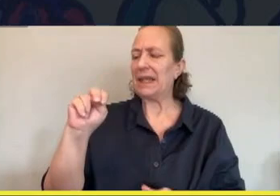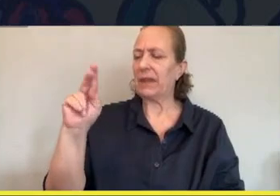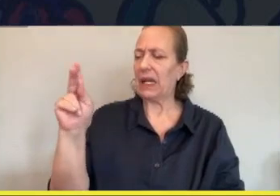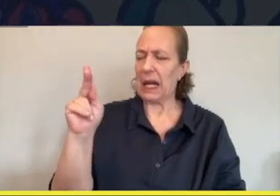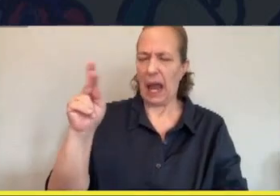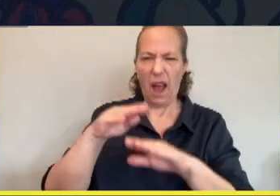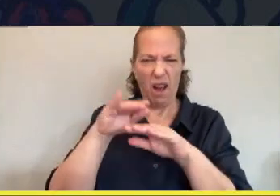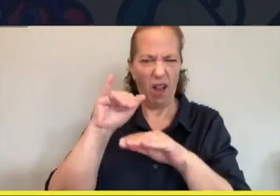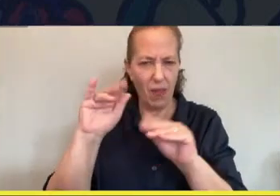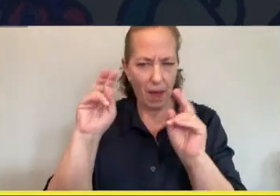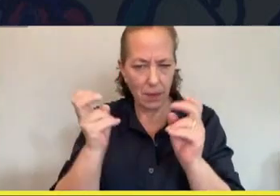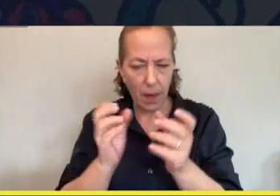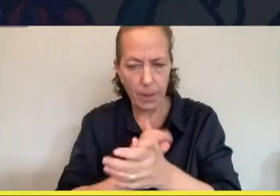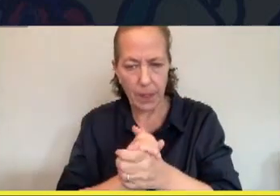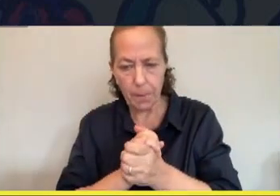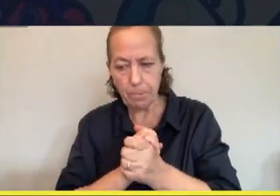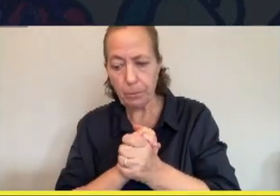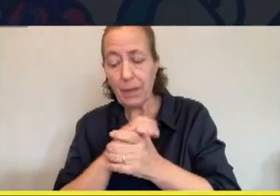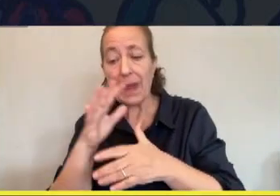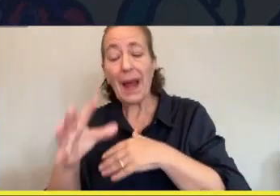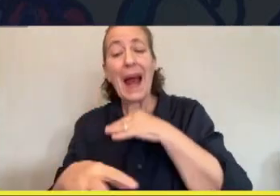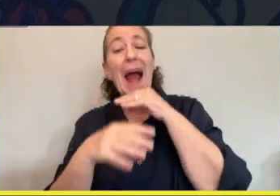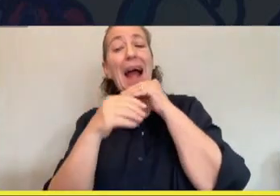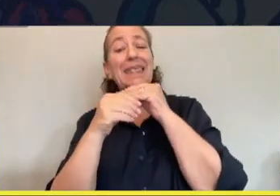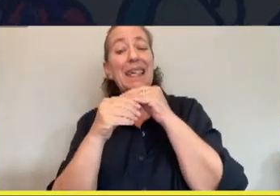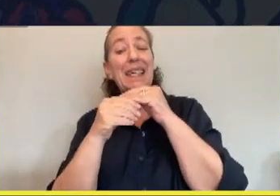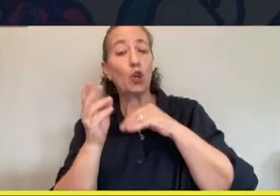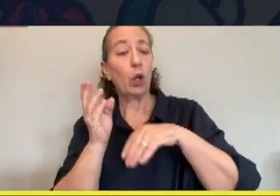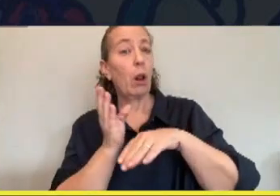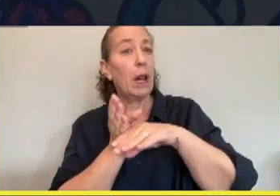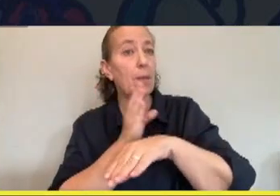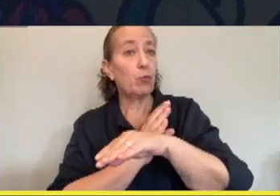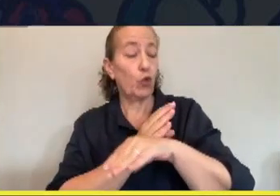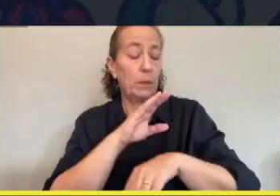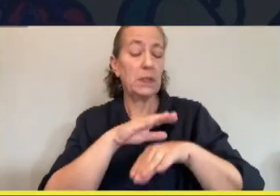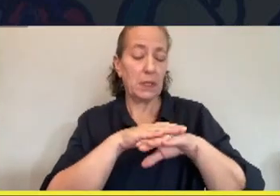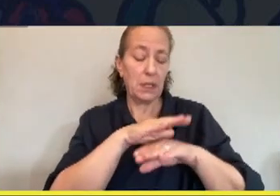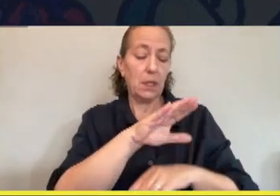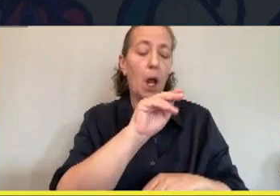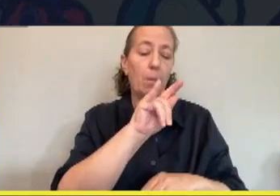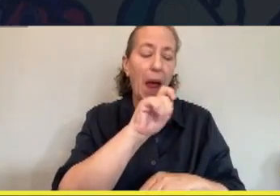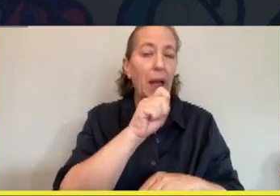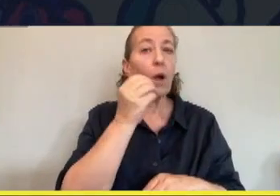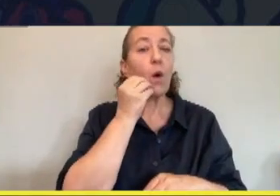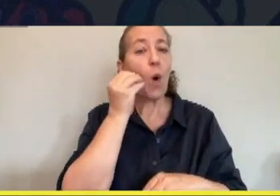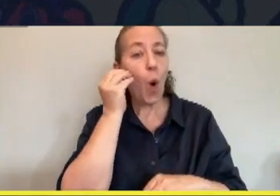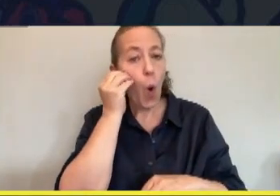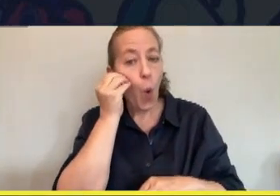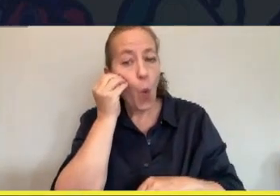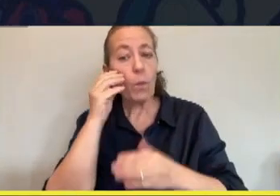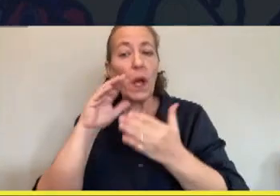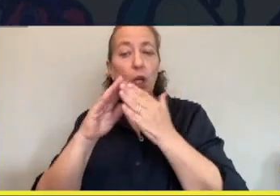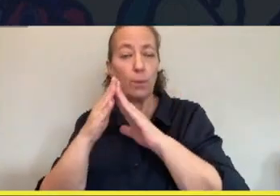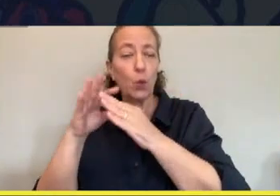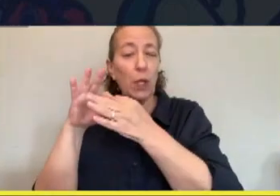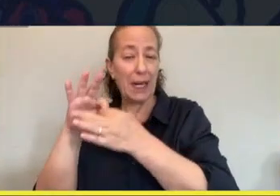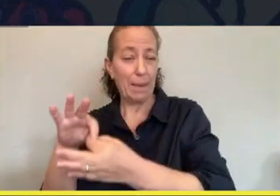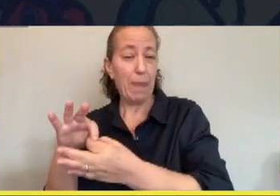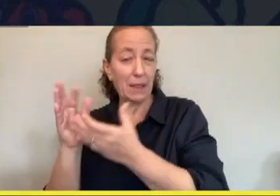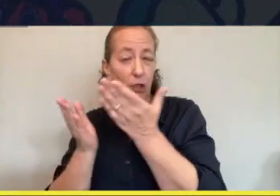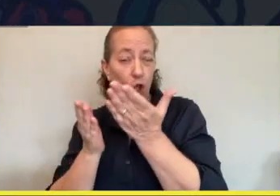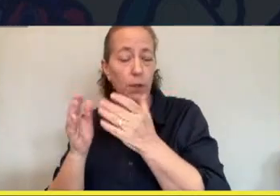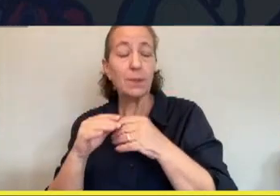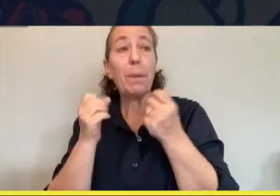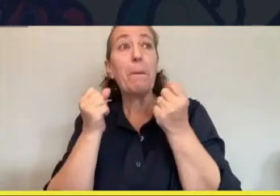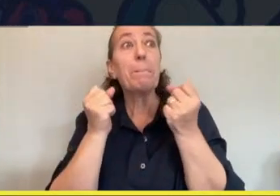Additional improvements that could be made would be a Medicare HCBS benefit, home and community-based services benefit. Unfortunately, a lot of older people